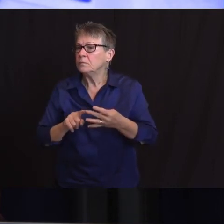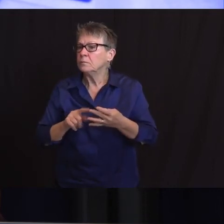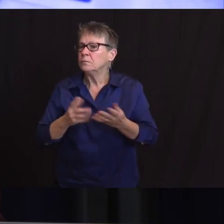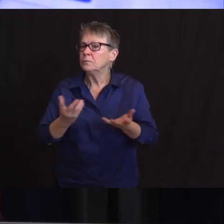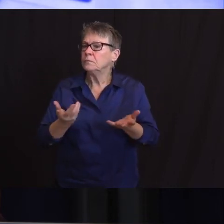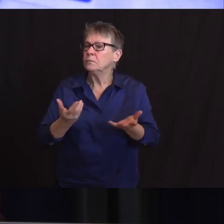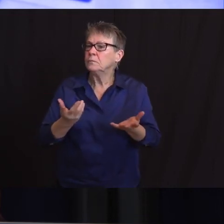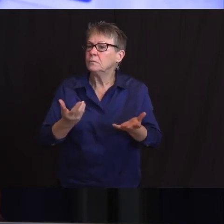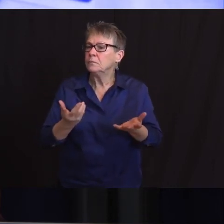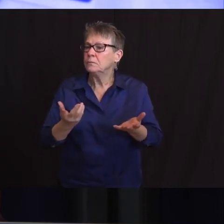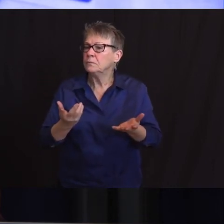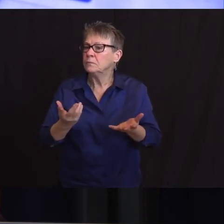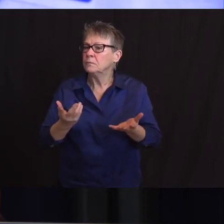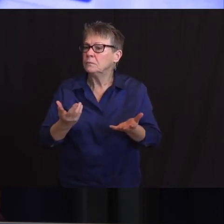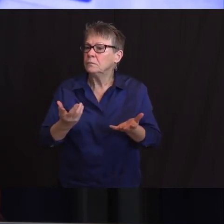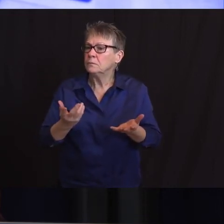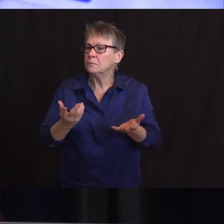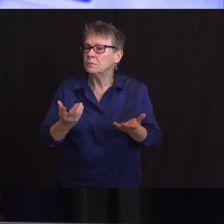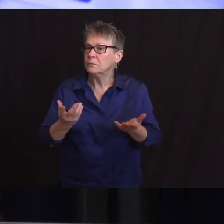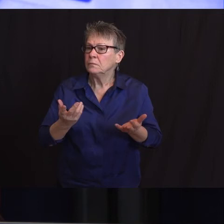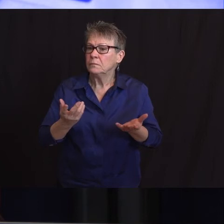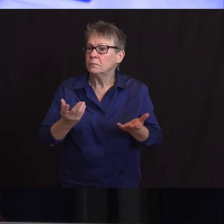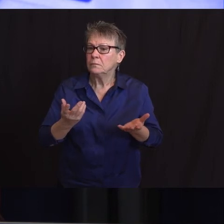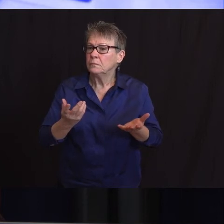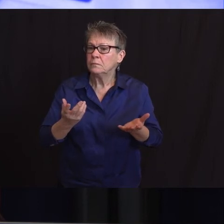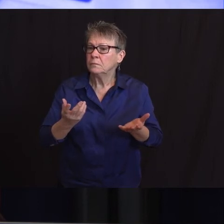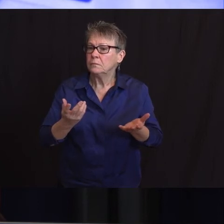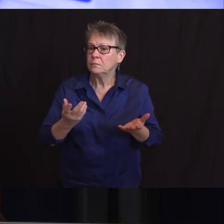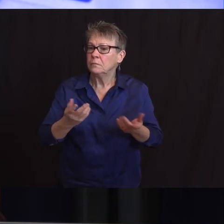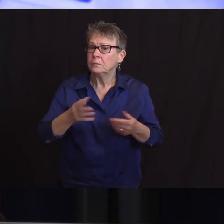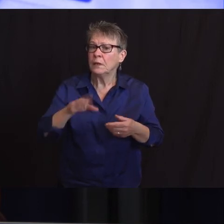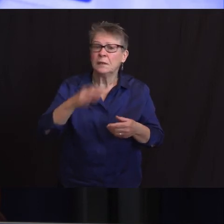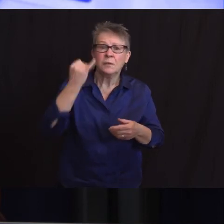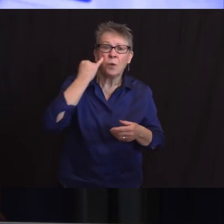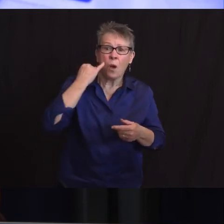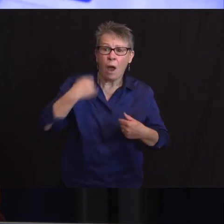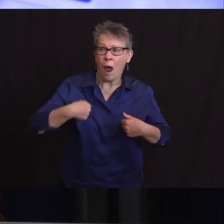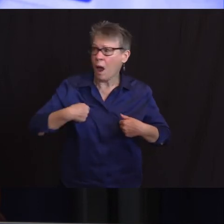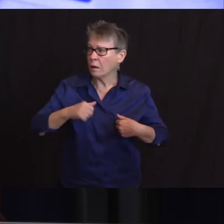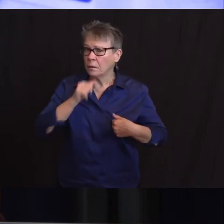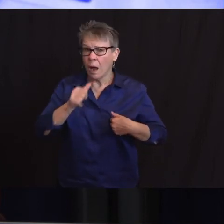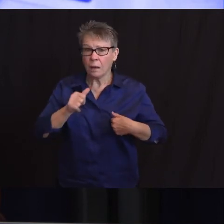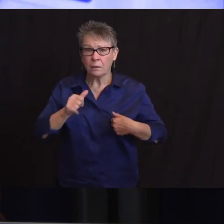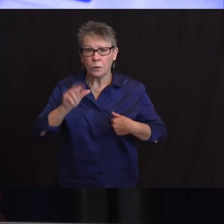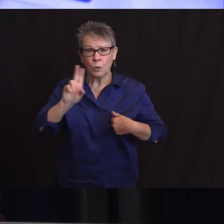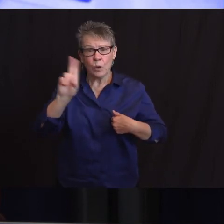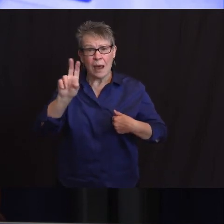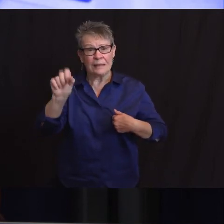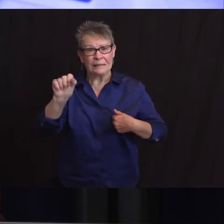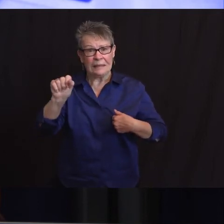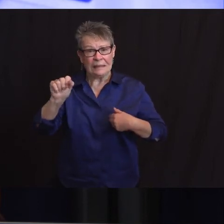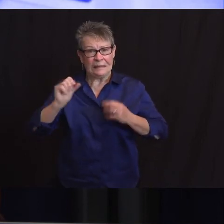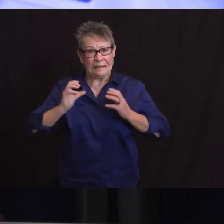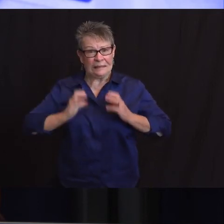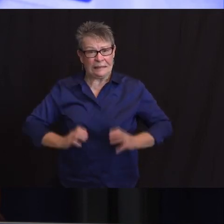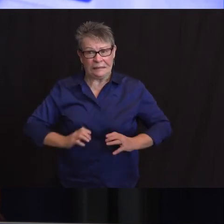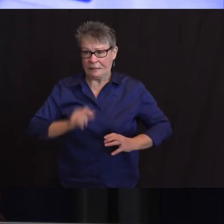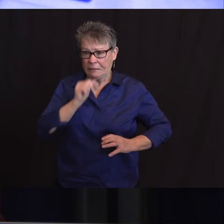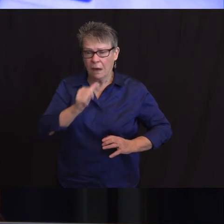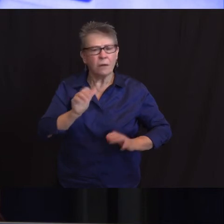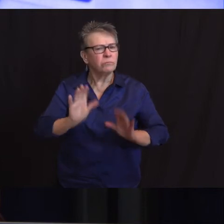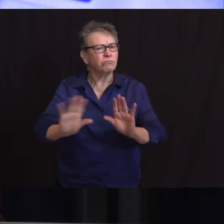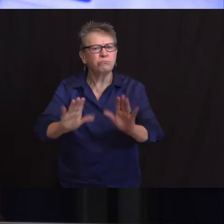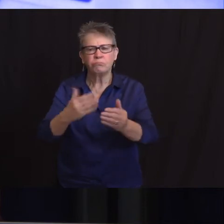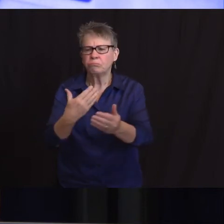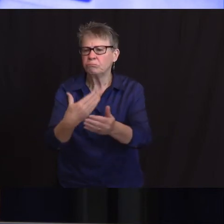your documentation status or your insurance status. But you do have to live, work, or study in New